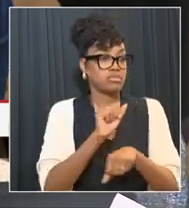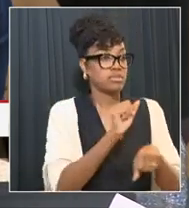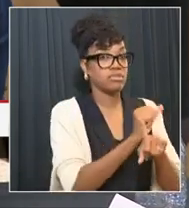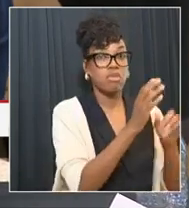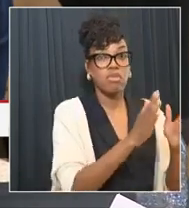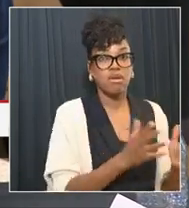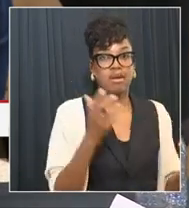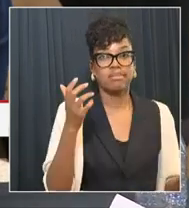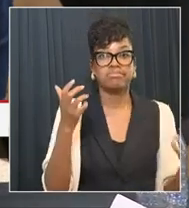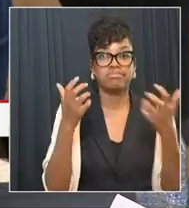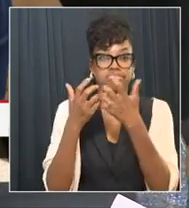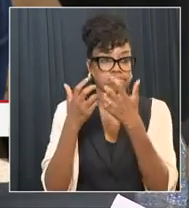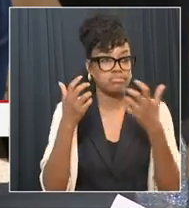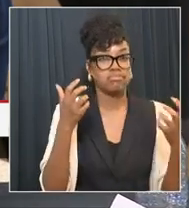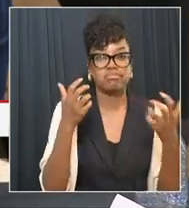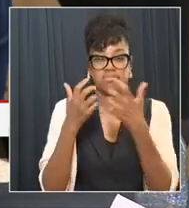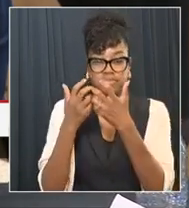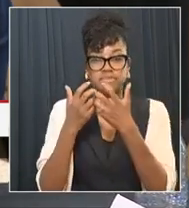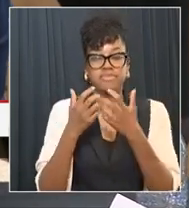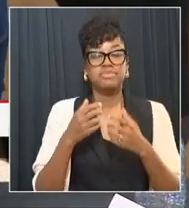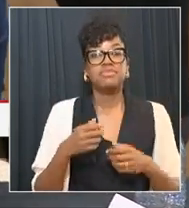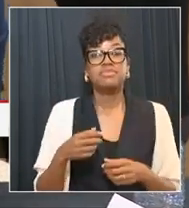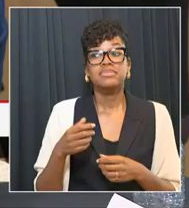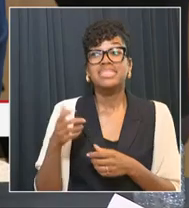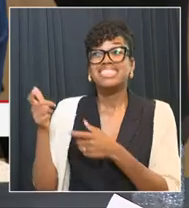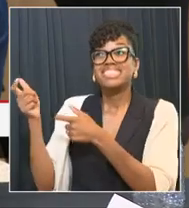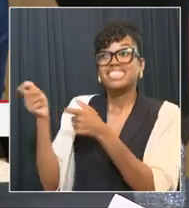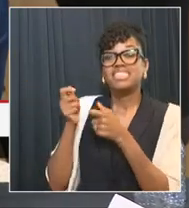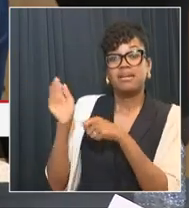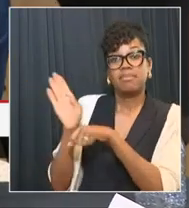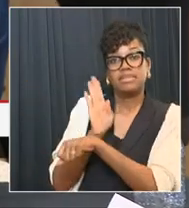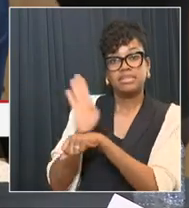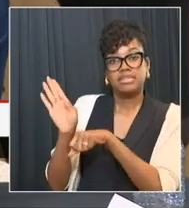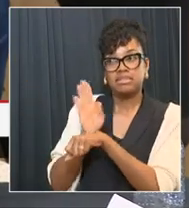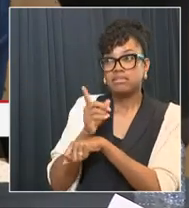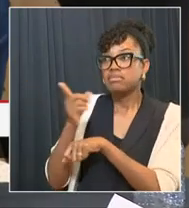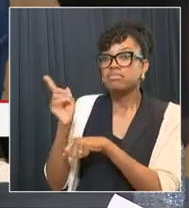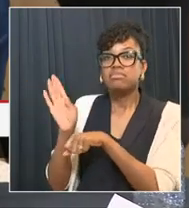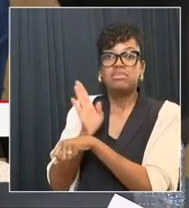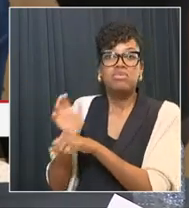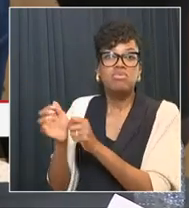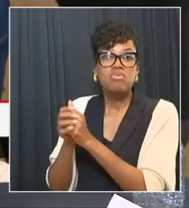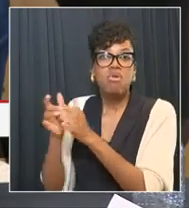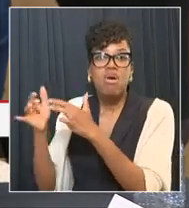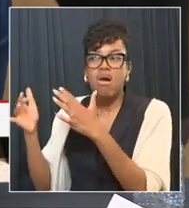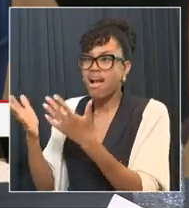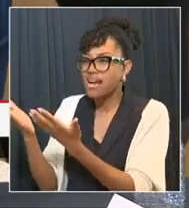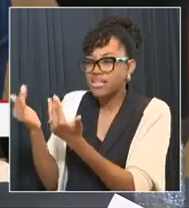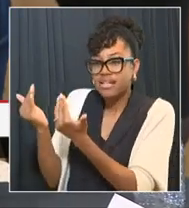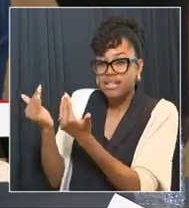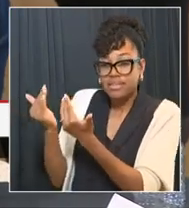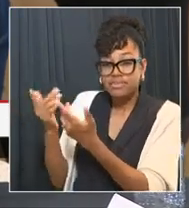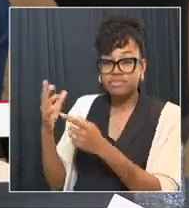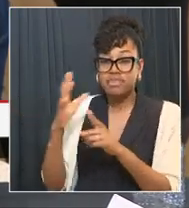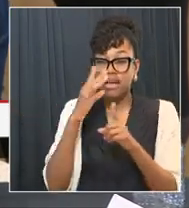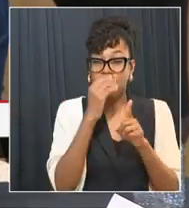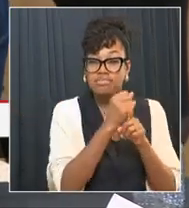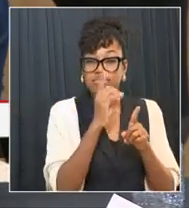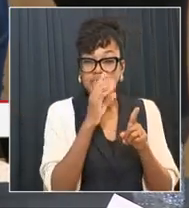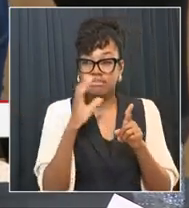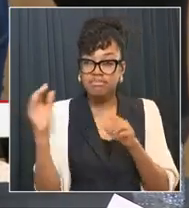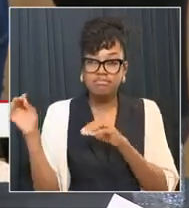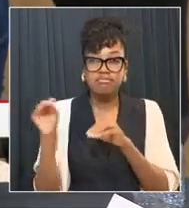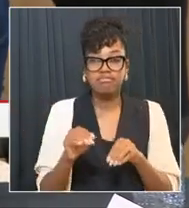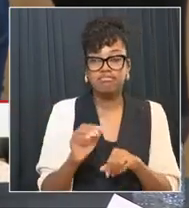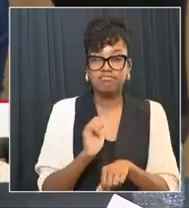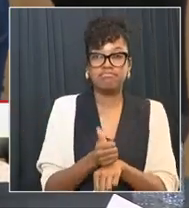attracting businesses that we know are growing. And there's a number of different sectors. Tech is a big sector that touches almost every part